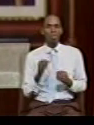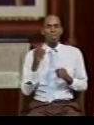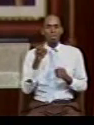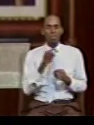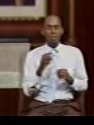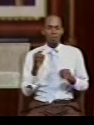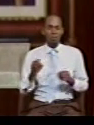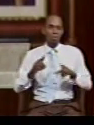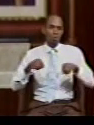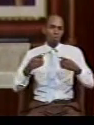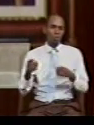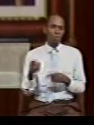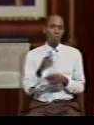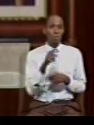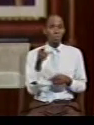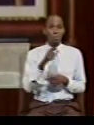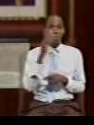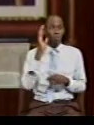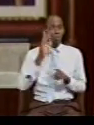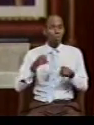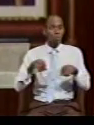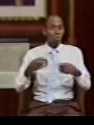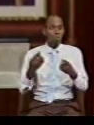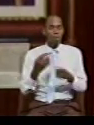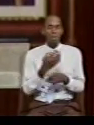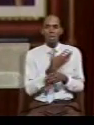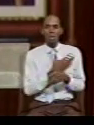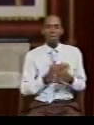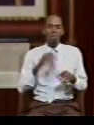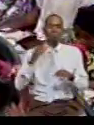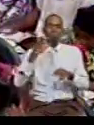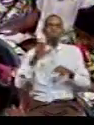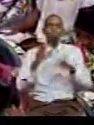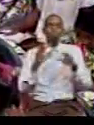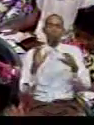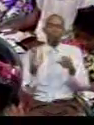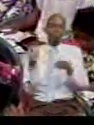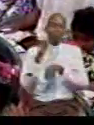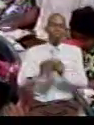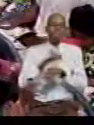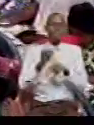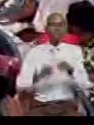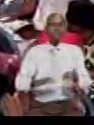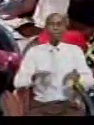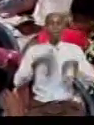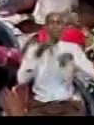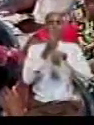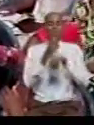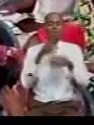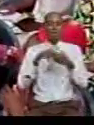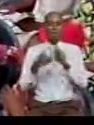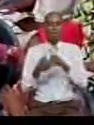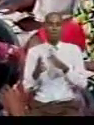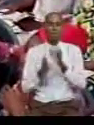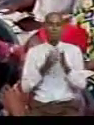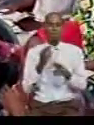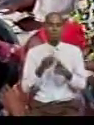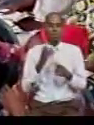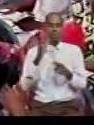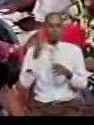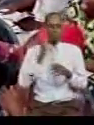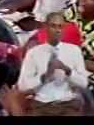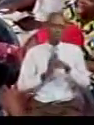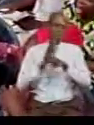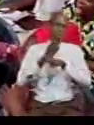therefore. You will go and climb every mountain. You will go and cross every